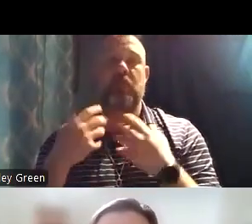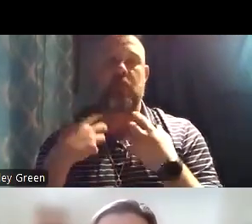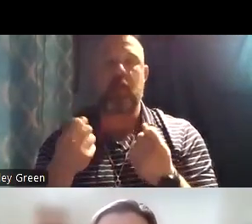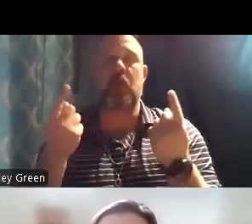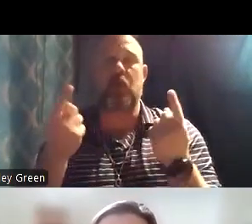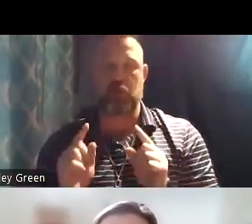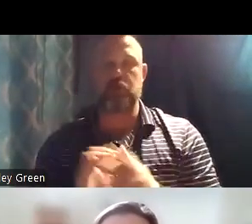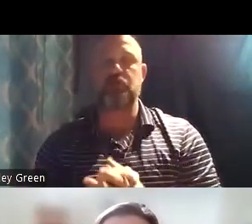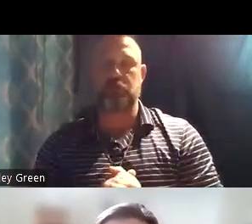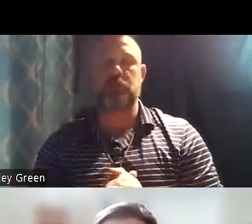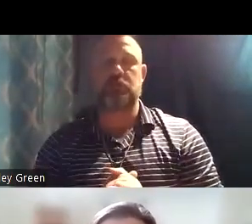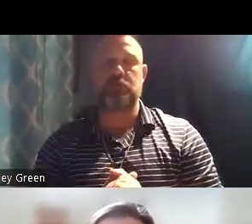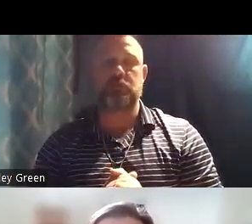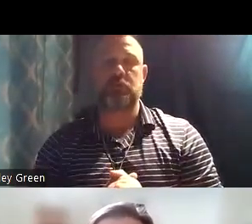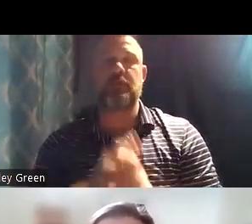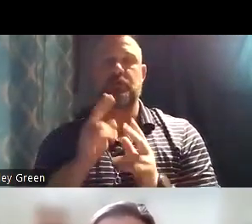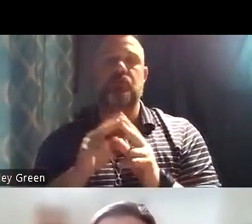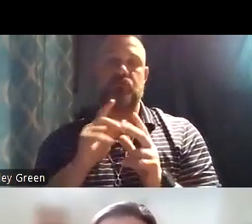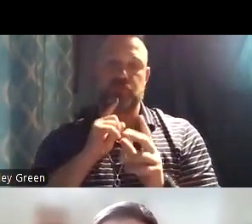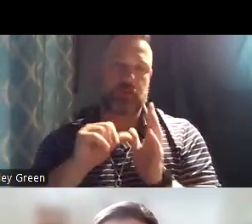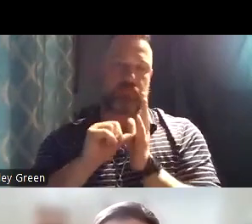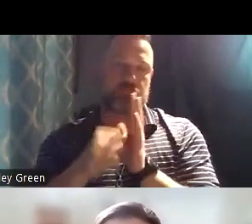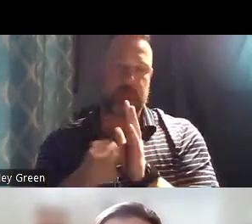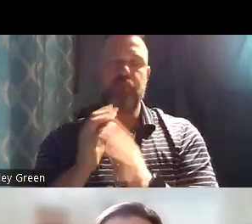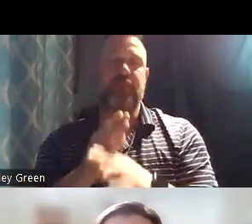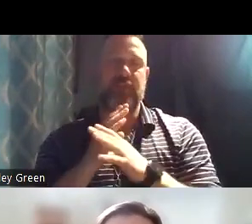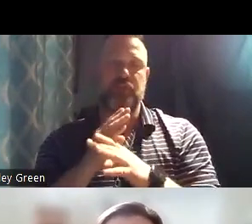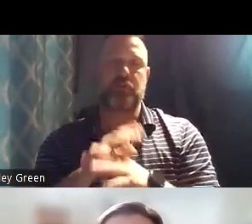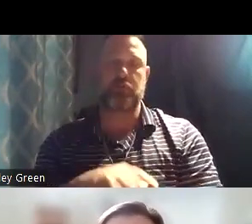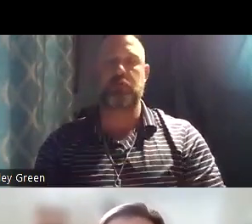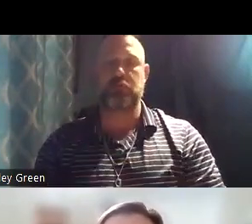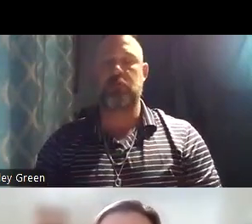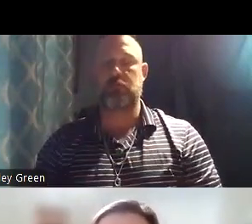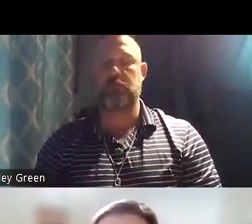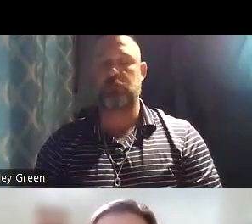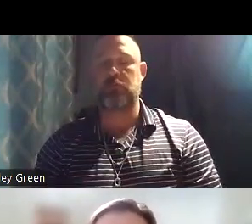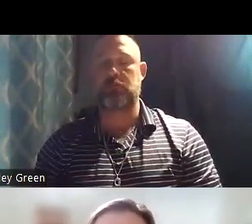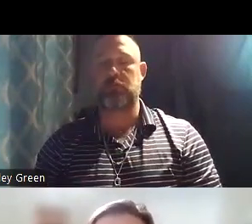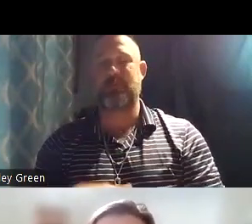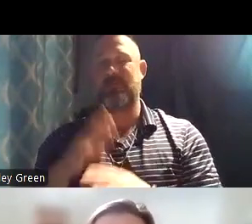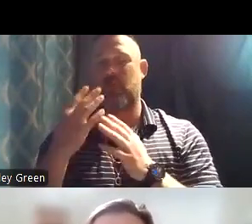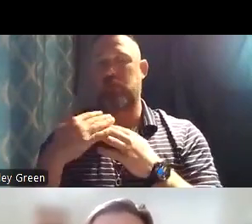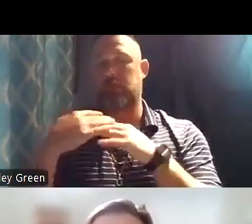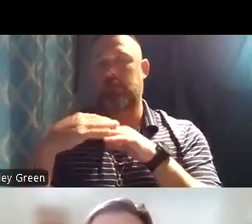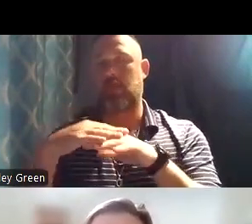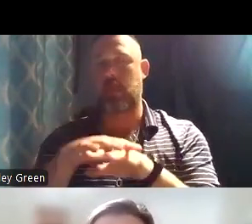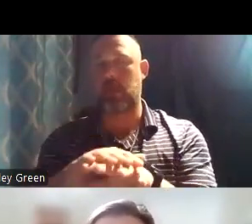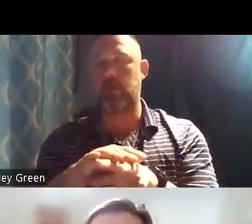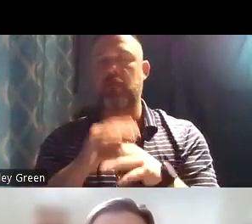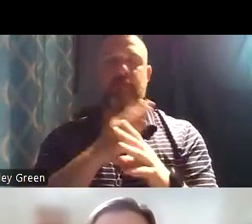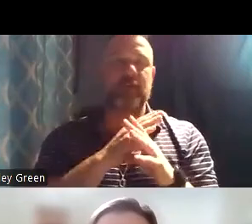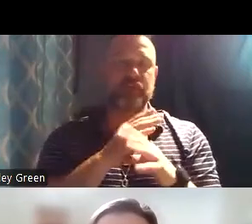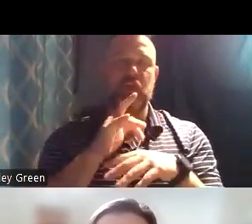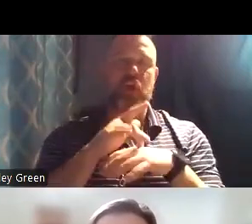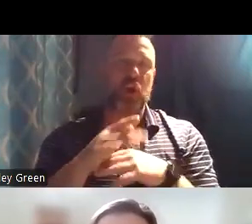So that's a real emphasis of this prevention work. Before, there was sort of a blend of prevention and early intervention,